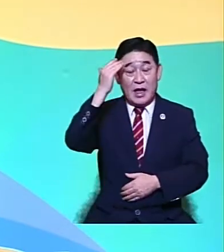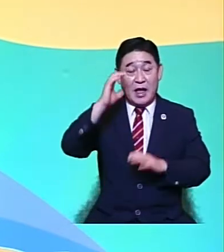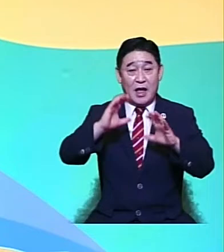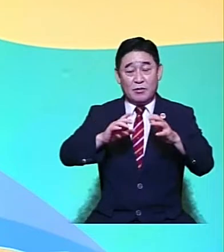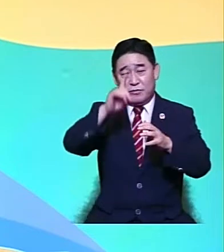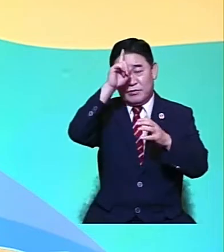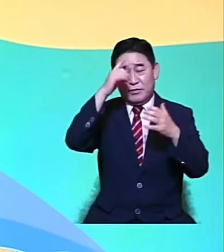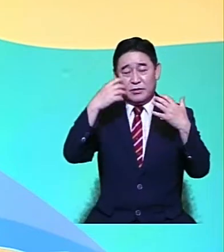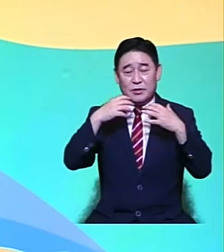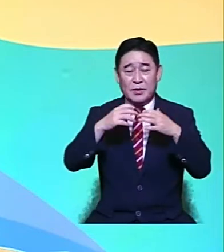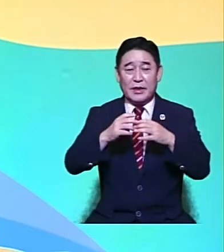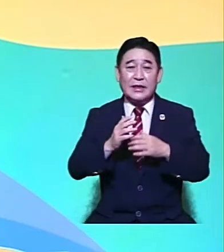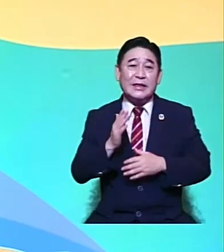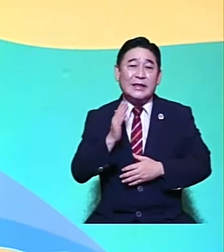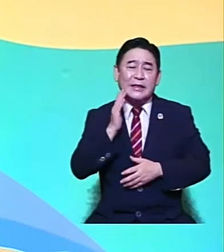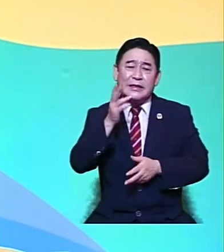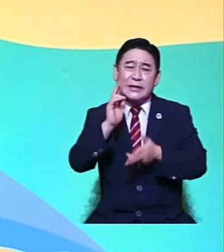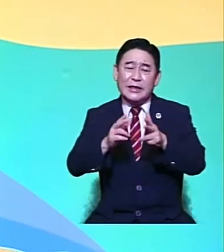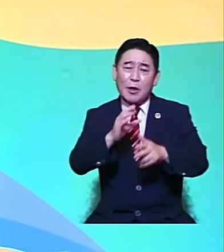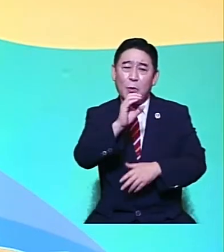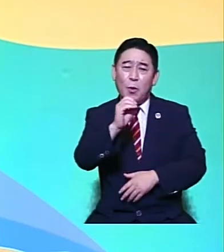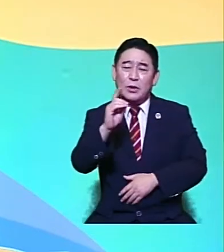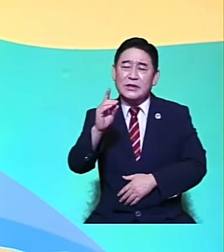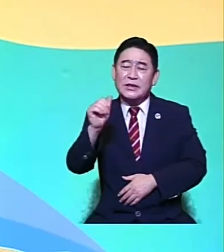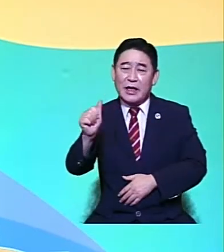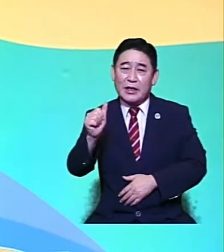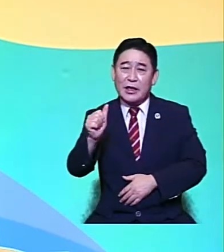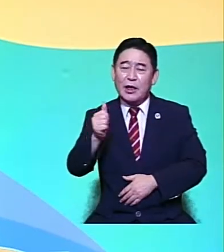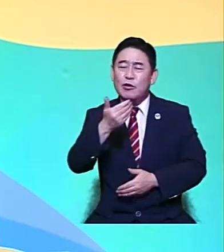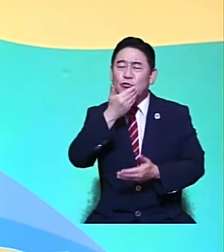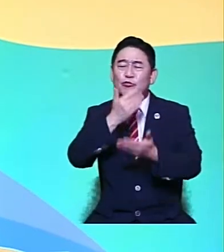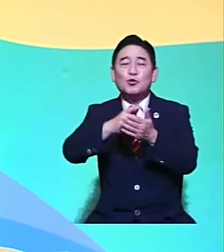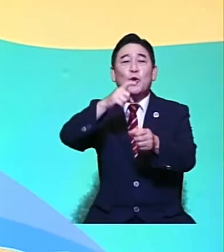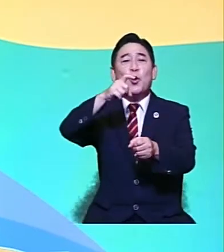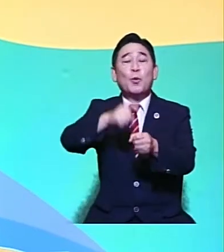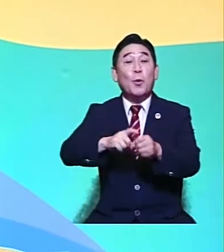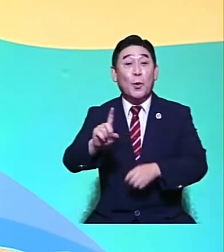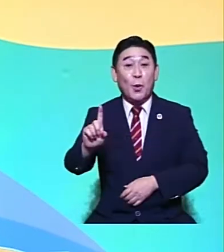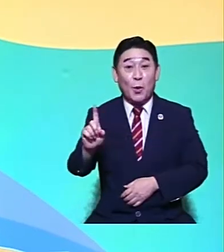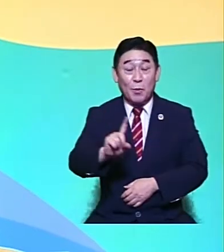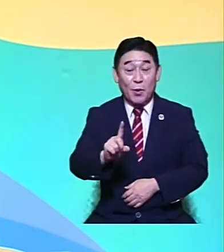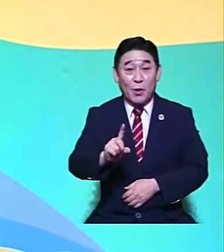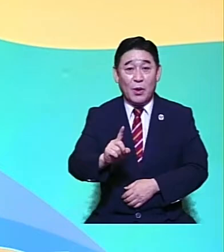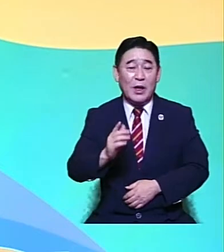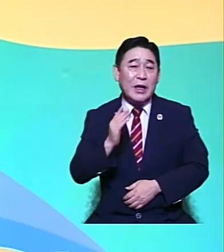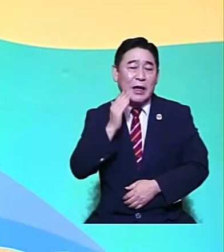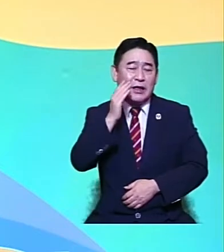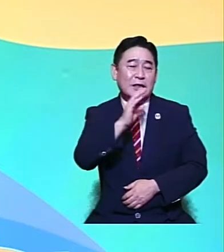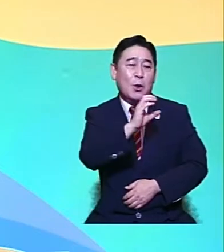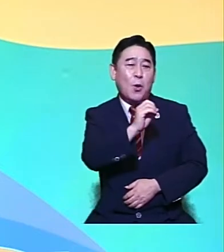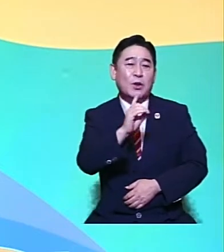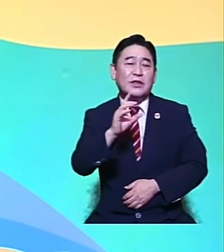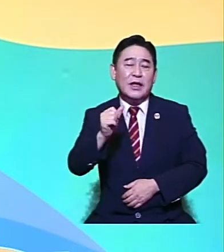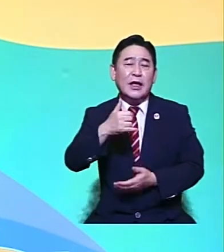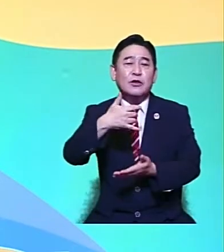Deal ODA is to significantly increase the share of green ODA up to